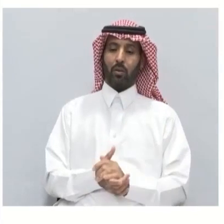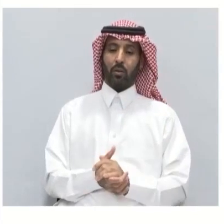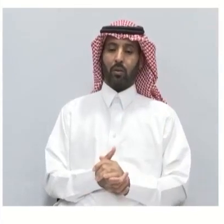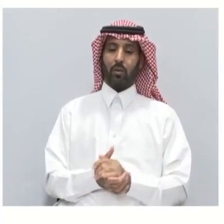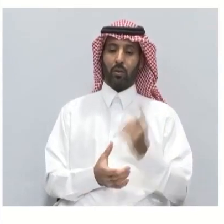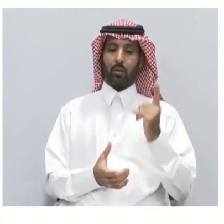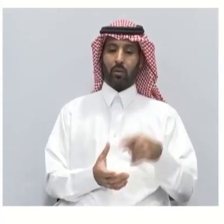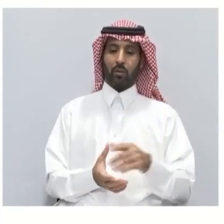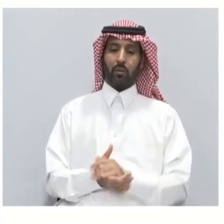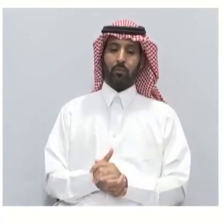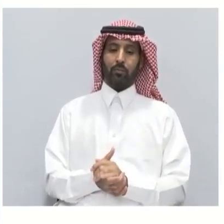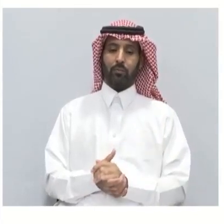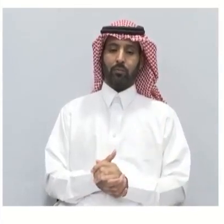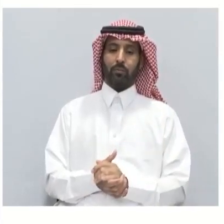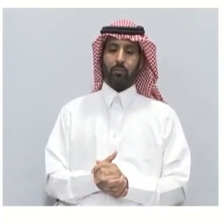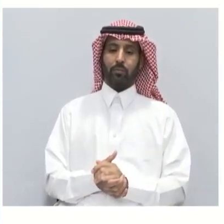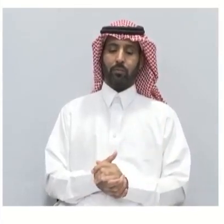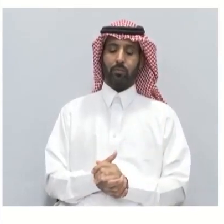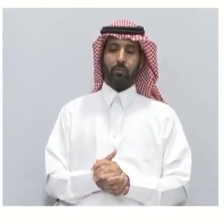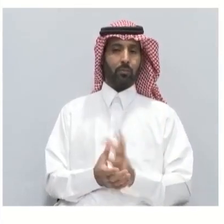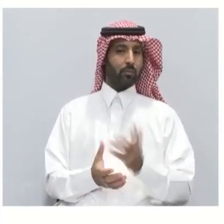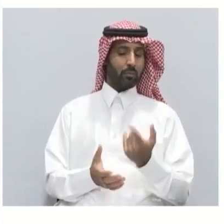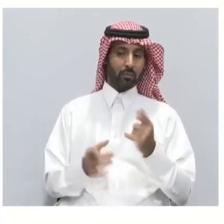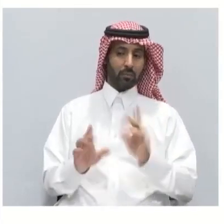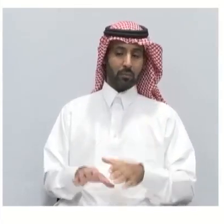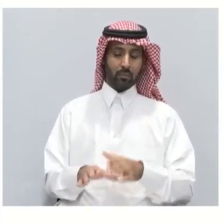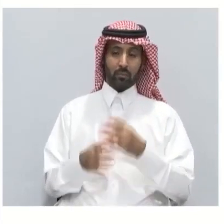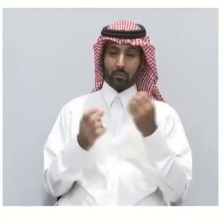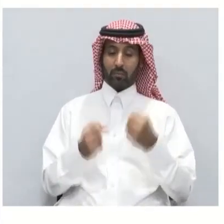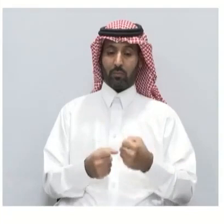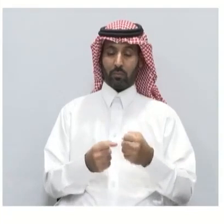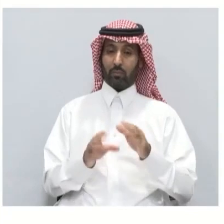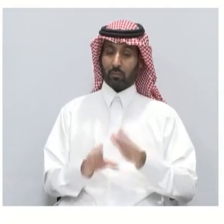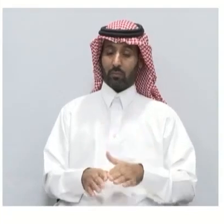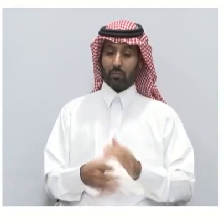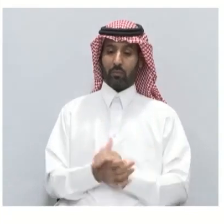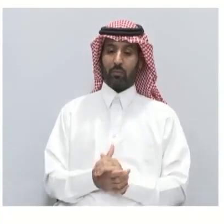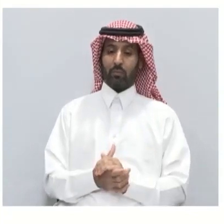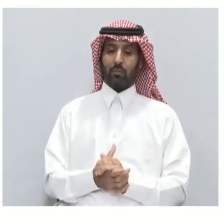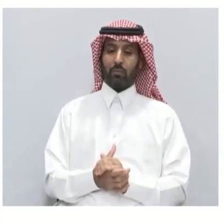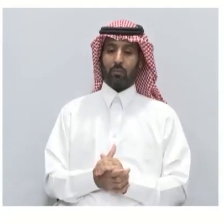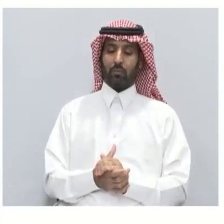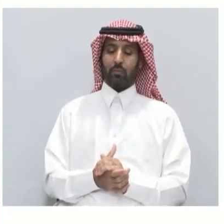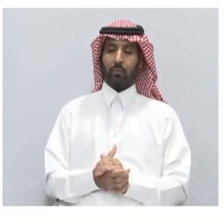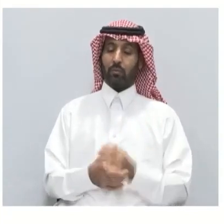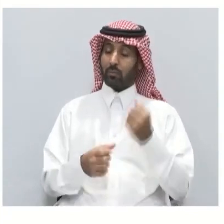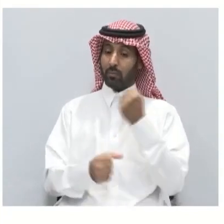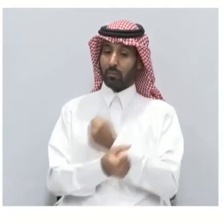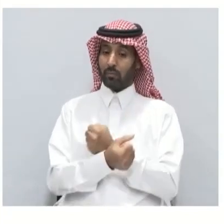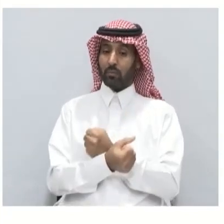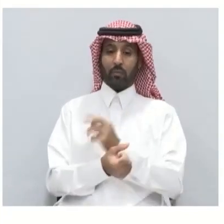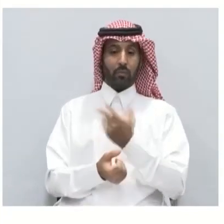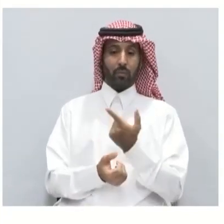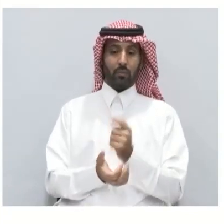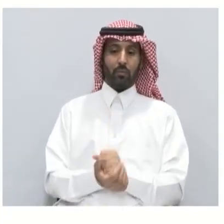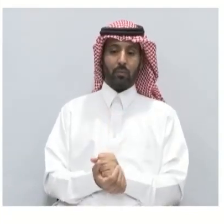Just 5 days. How long might Newton be in prison now when they catch him? He